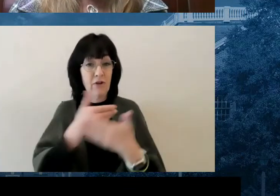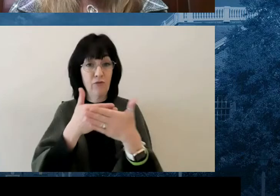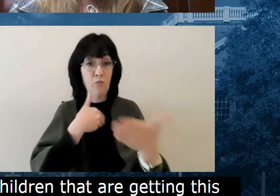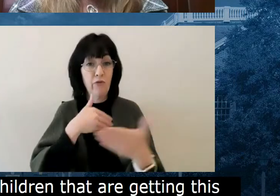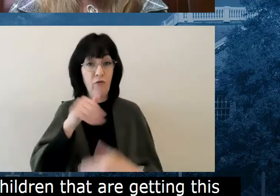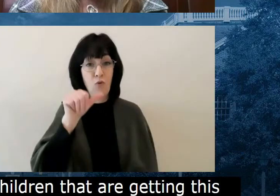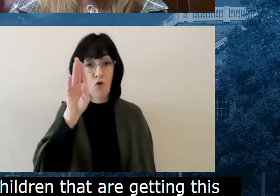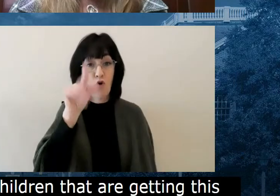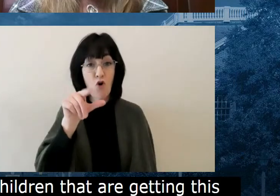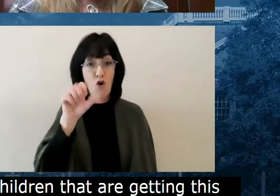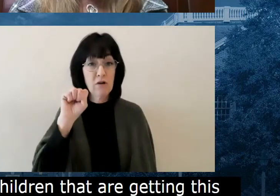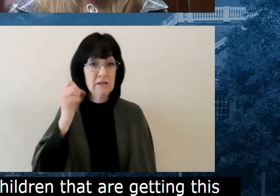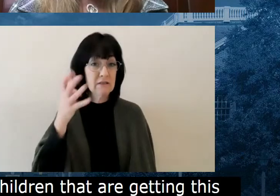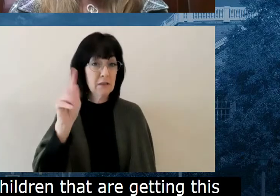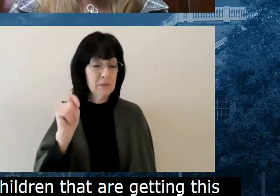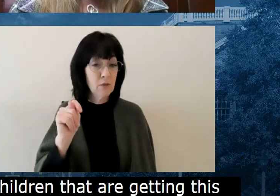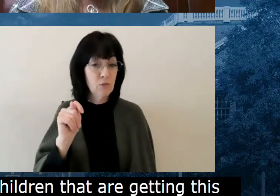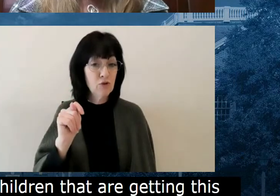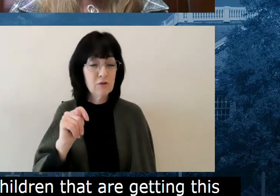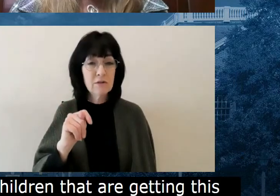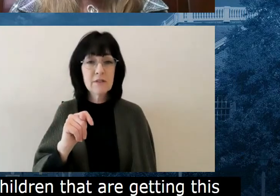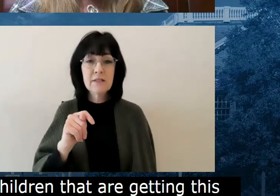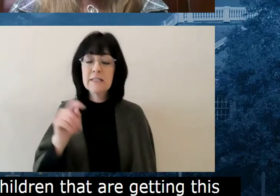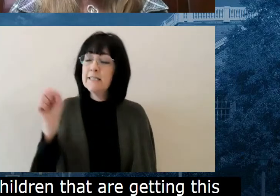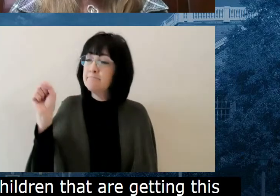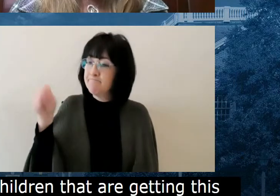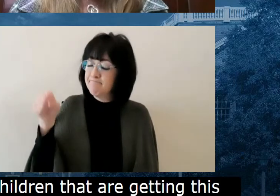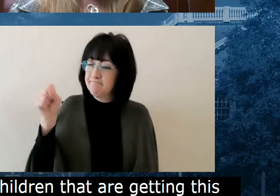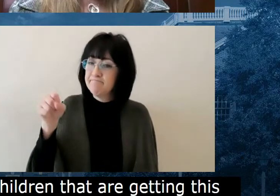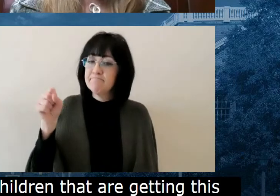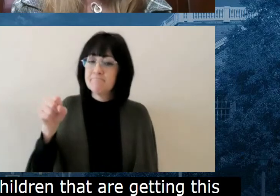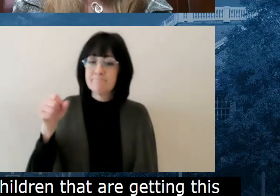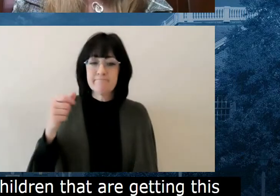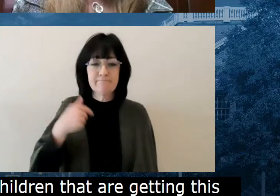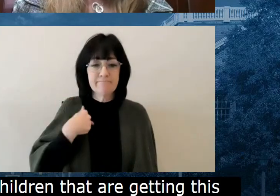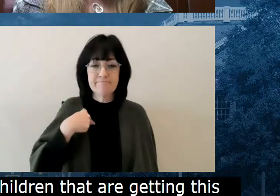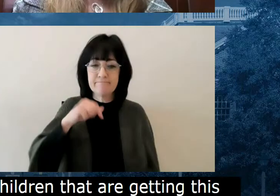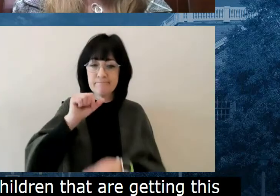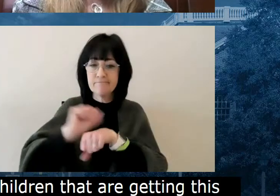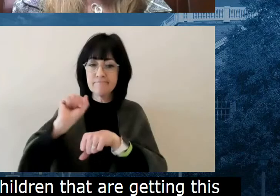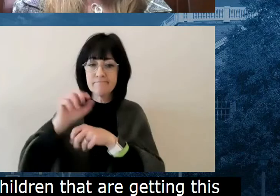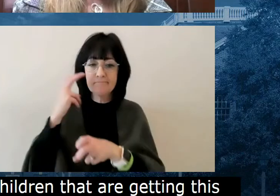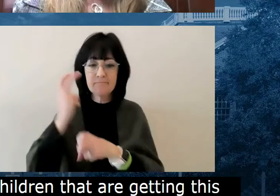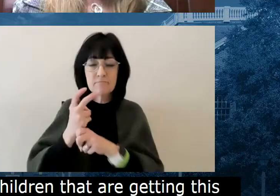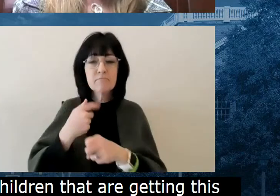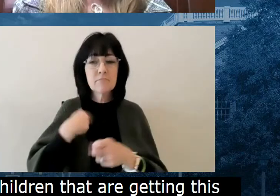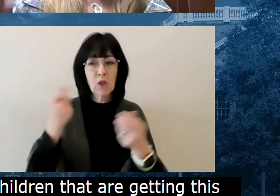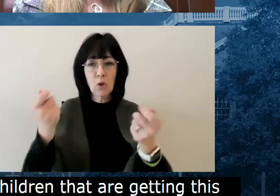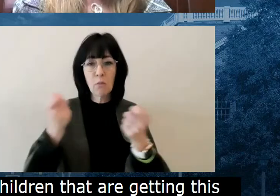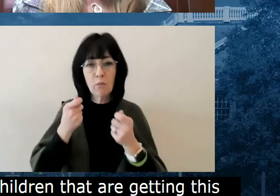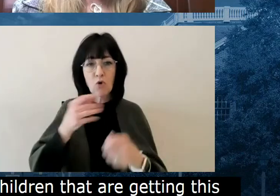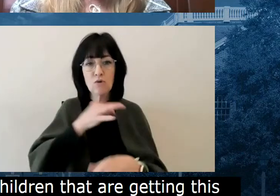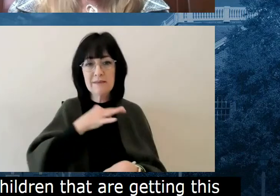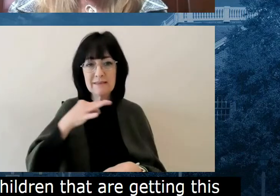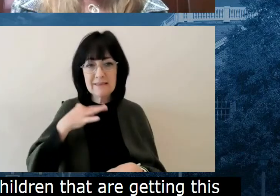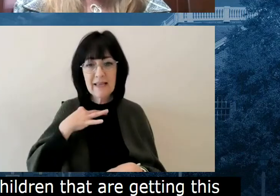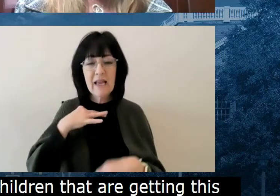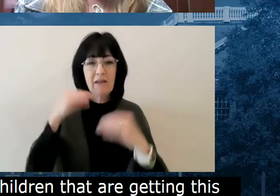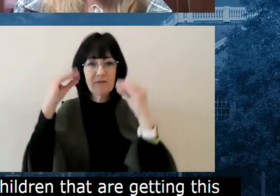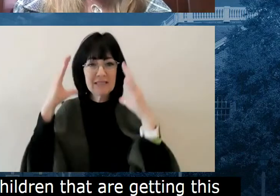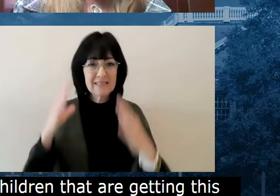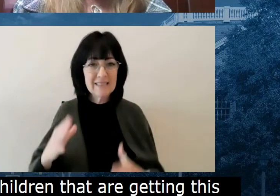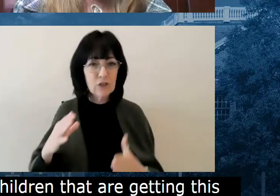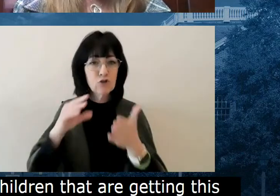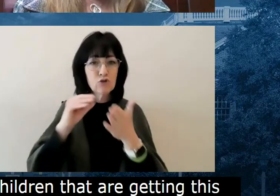Rattay handle it, but I would say everything we do to get staff, teachers, students vaccinated